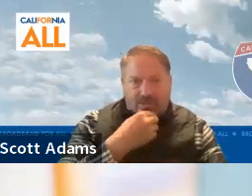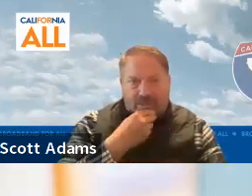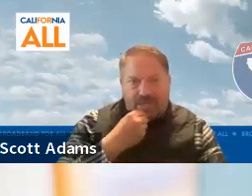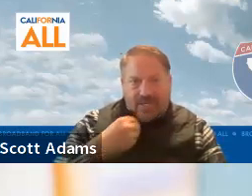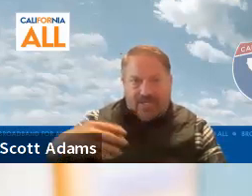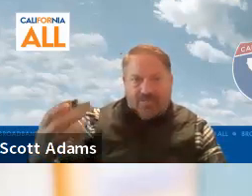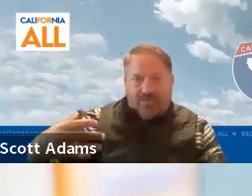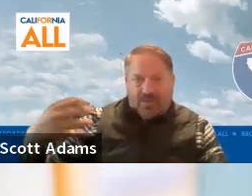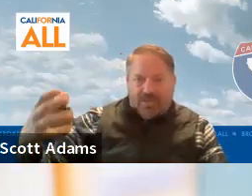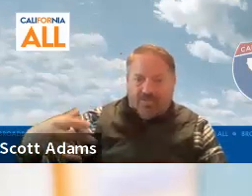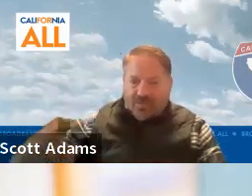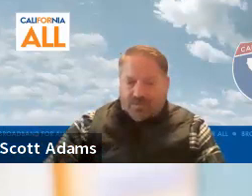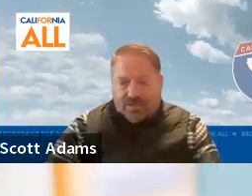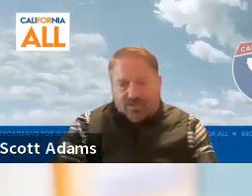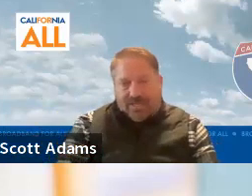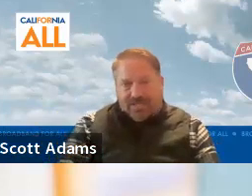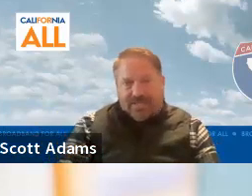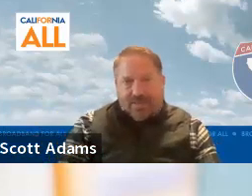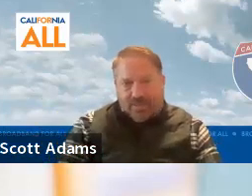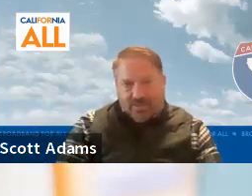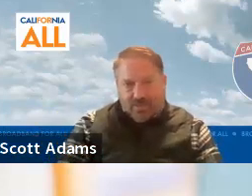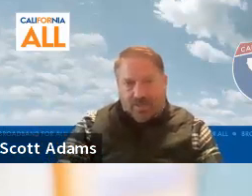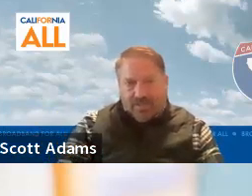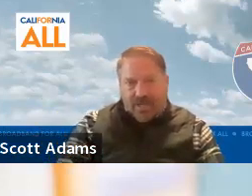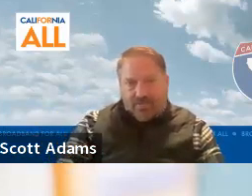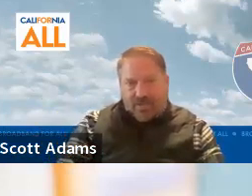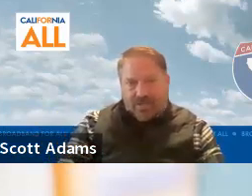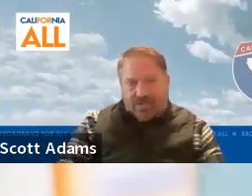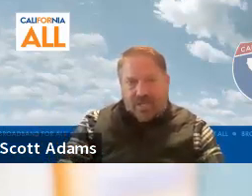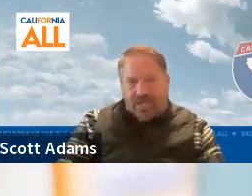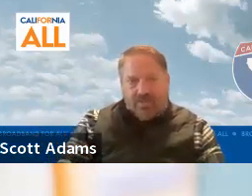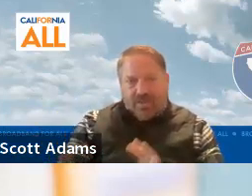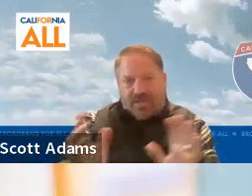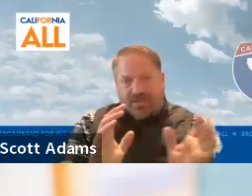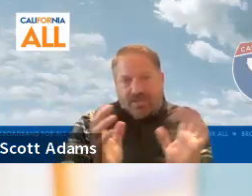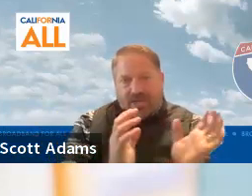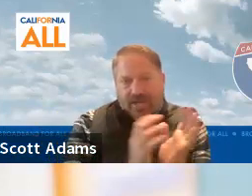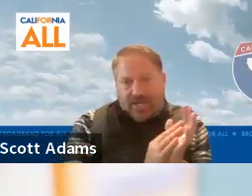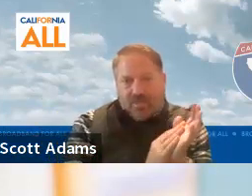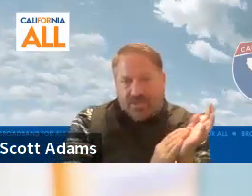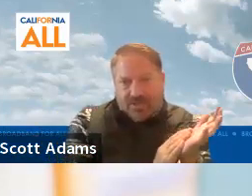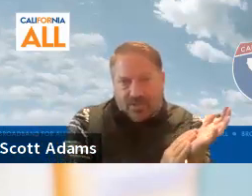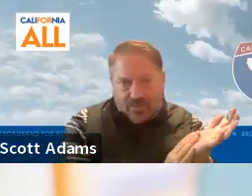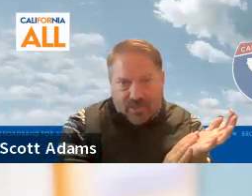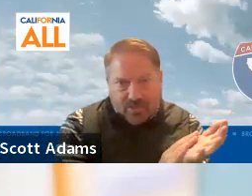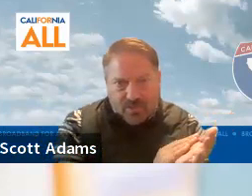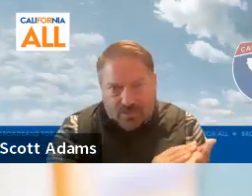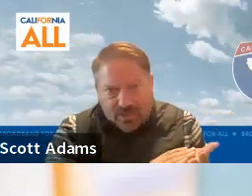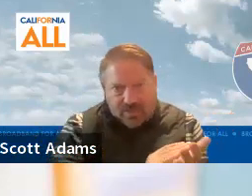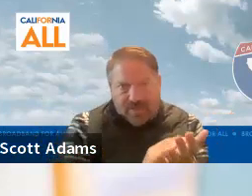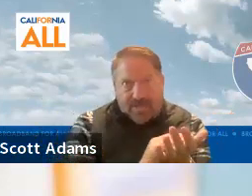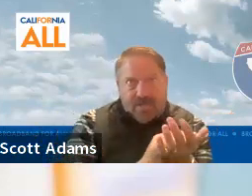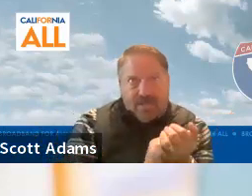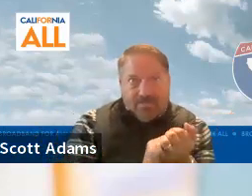Mark is doing, enable, folks to do texting campaigns directly out there, because we think there's about 80% of the eligible